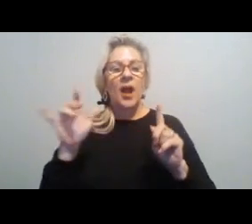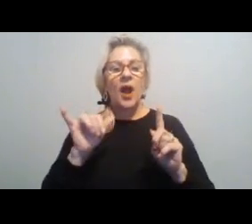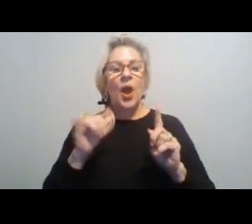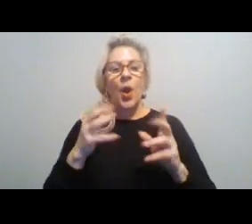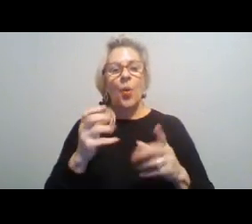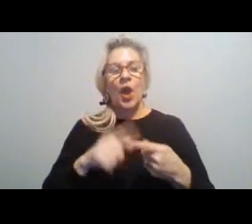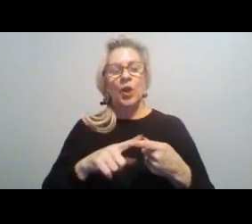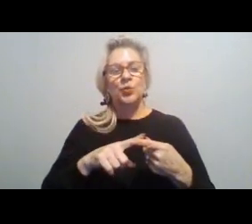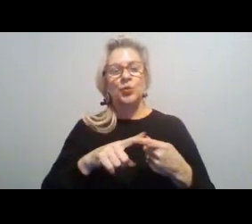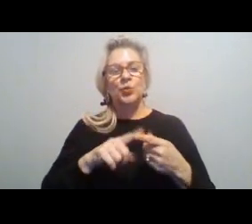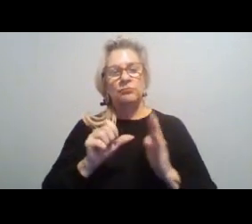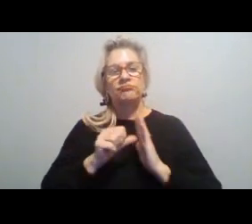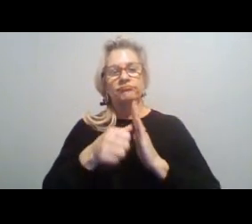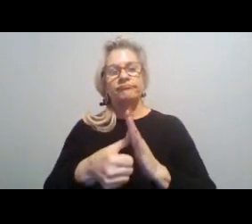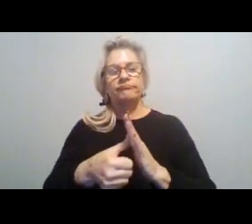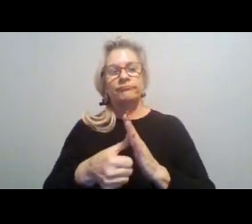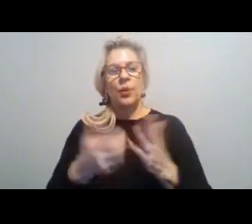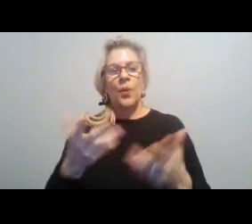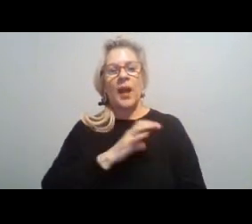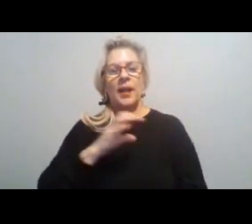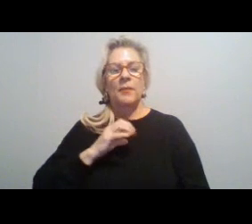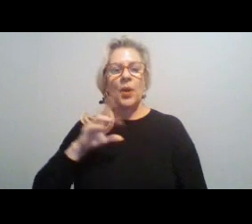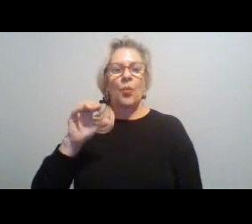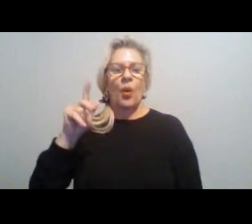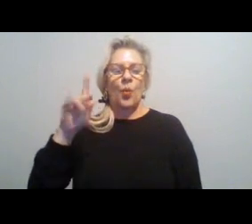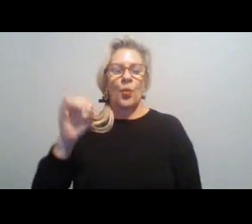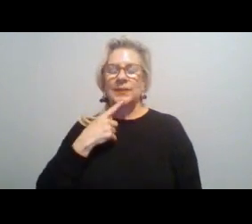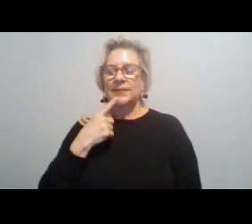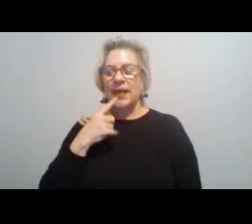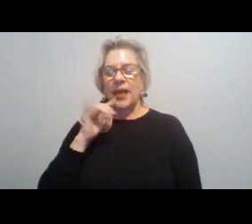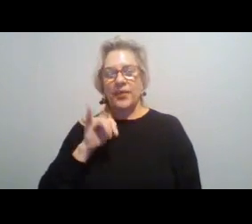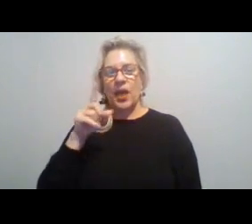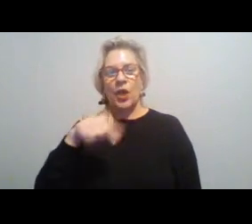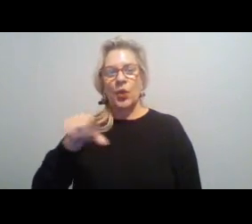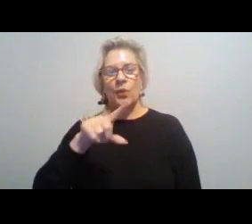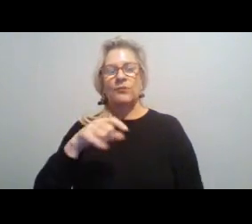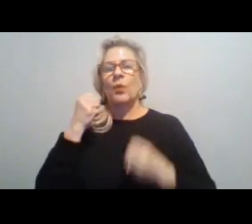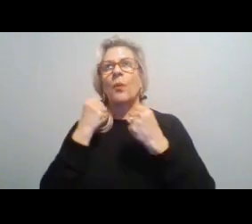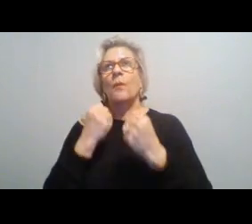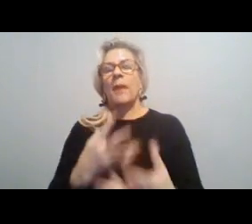to highlight what Commissioner Rocco said, is that you have so